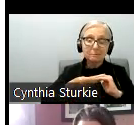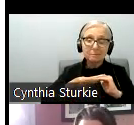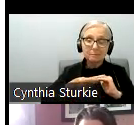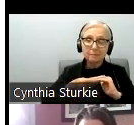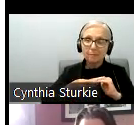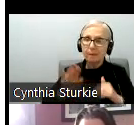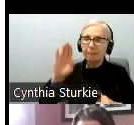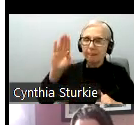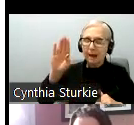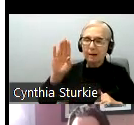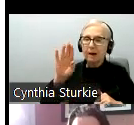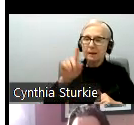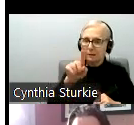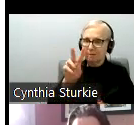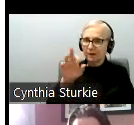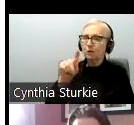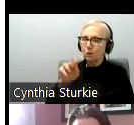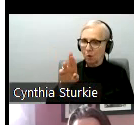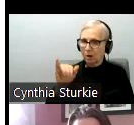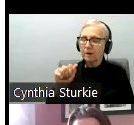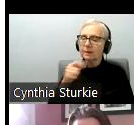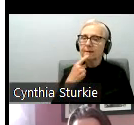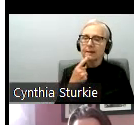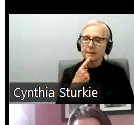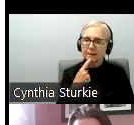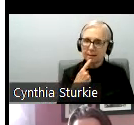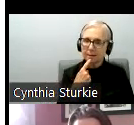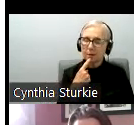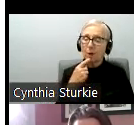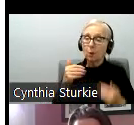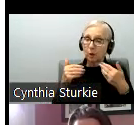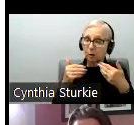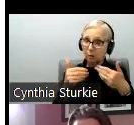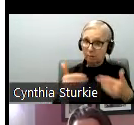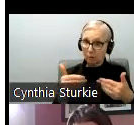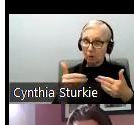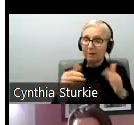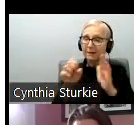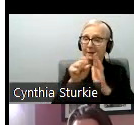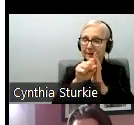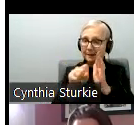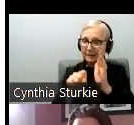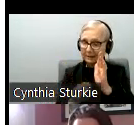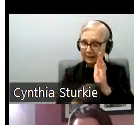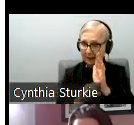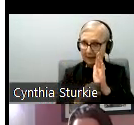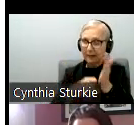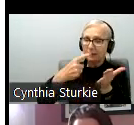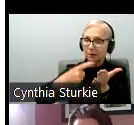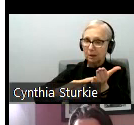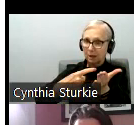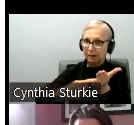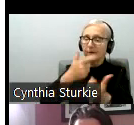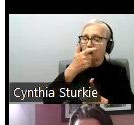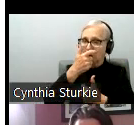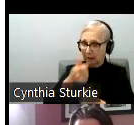I might jump in real quick and just say that we are moving forward with current state, and we will be talking more about, if you're interested